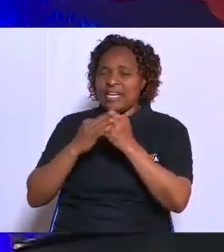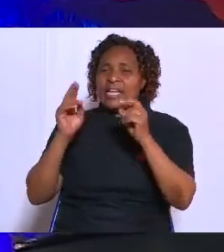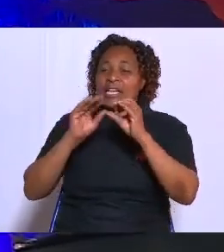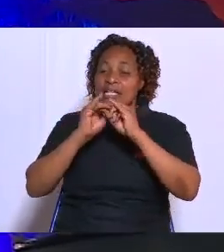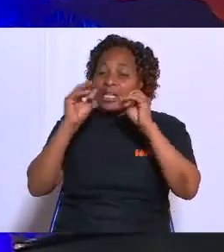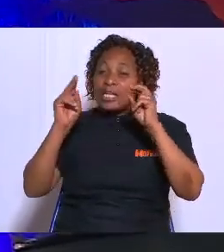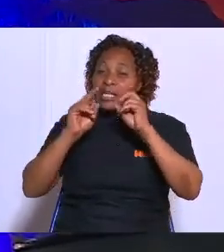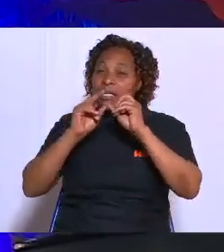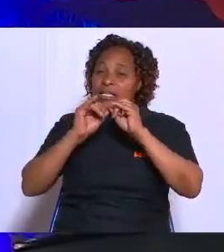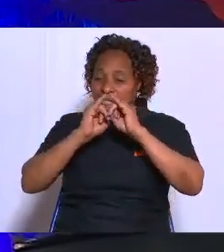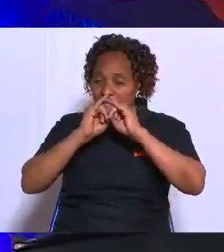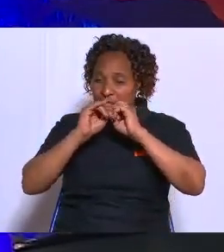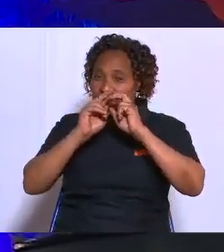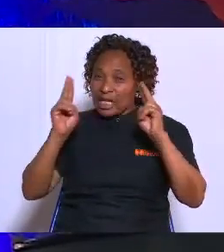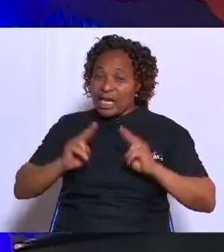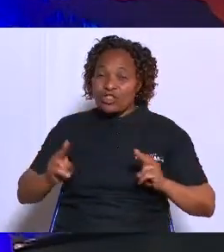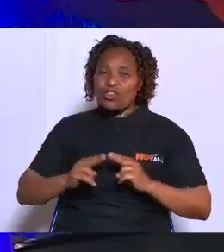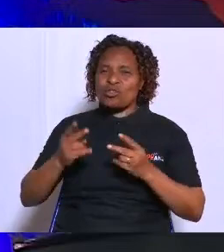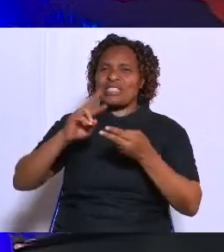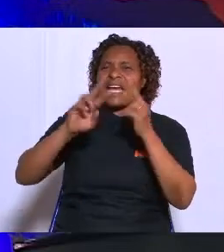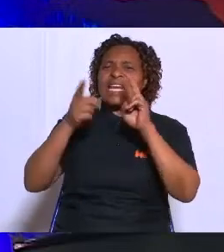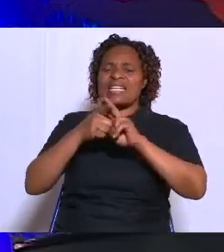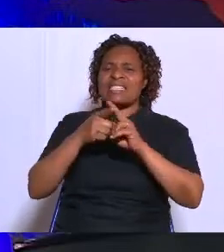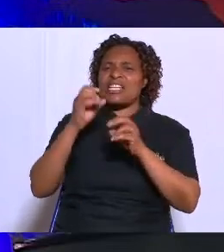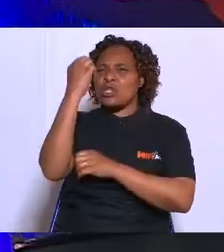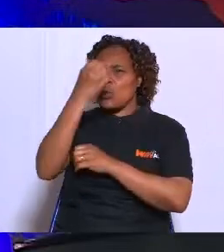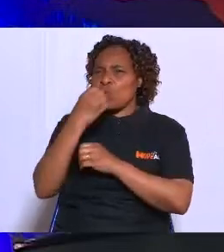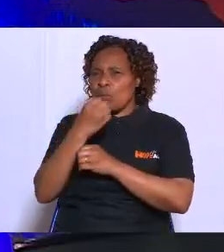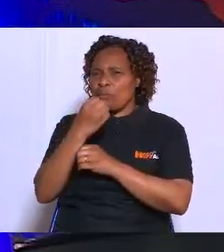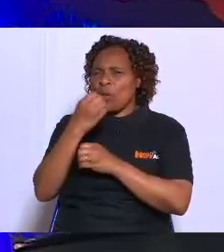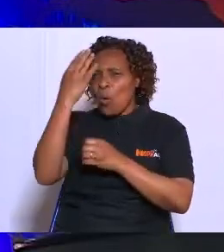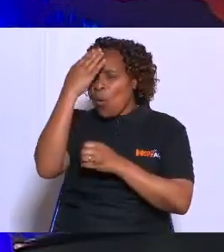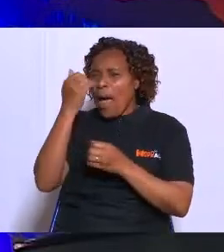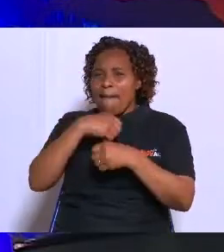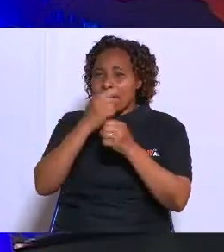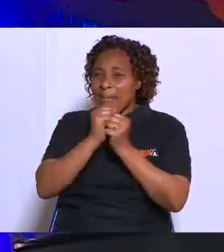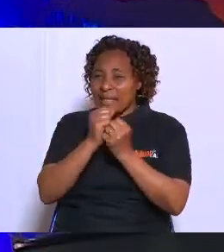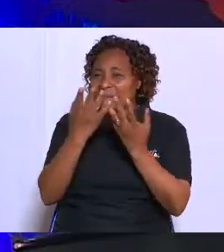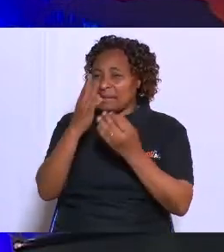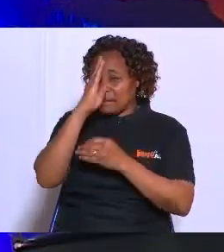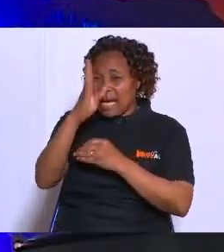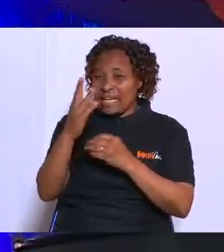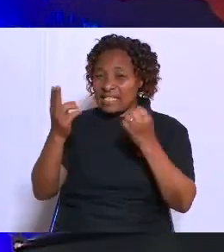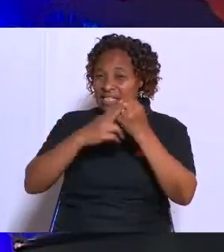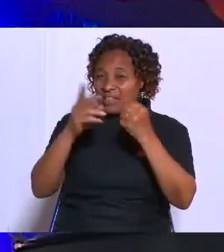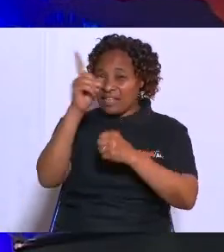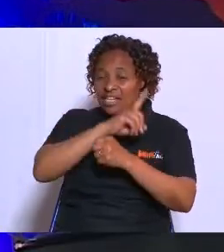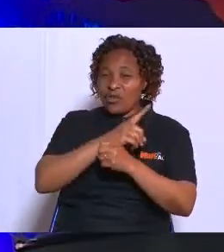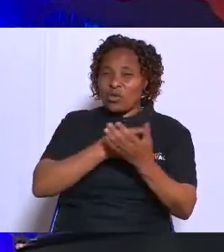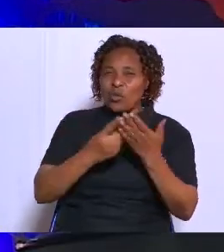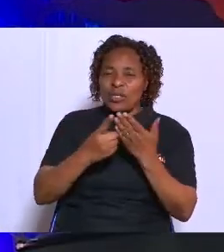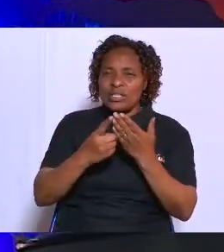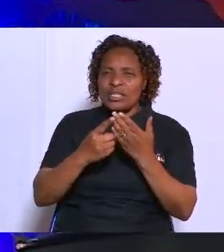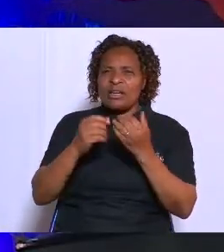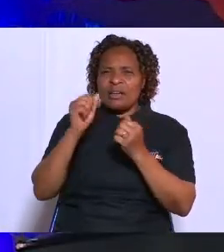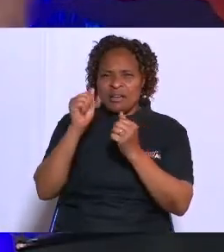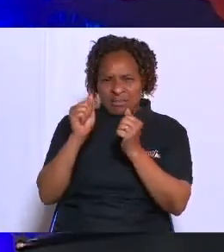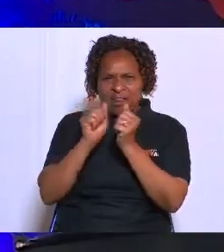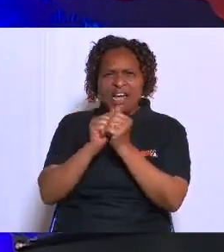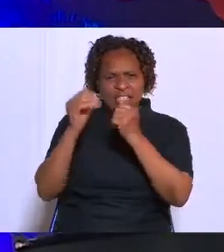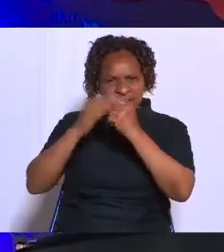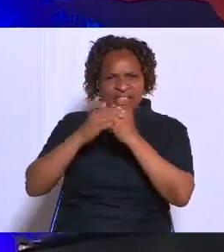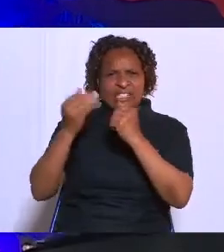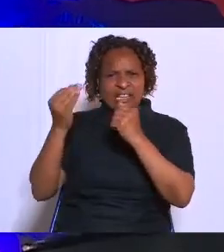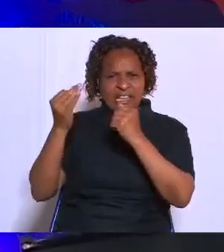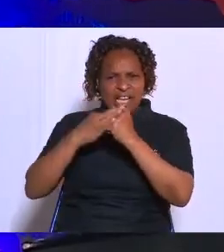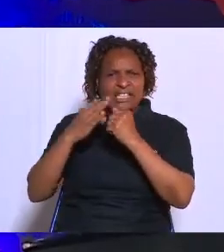some group in Europe said hey wait a minute why don't we make the Sunday the seventh day of the week and they did 1988 but I ask